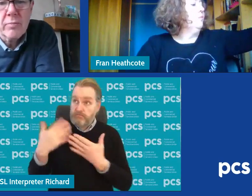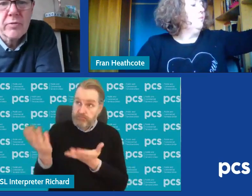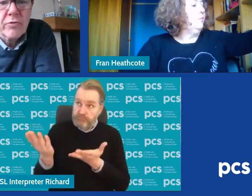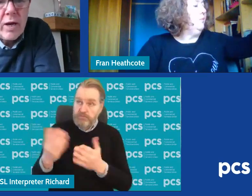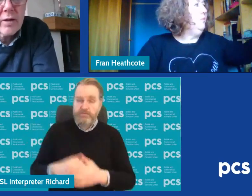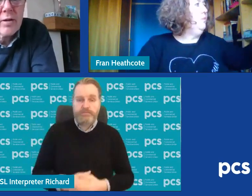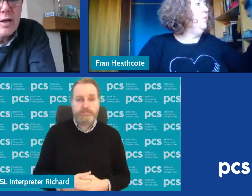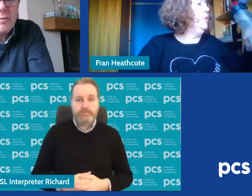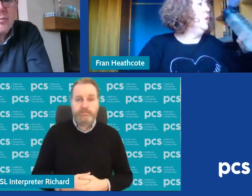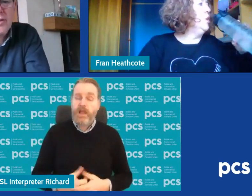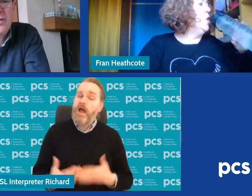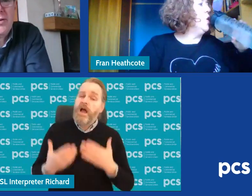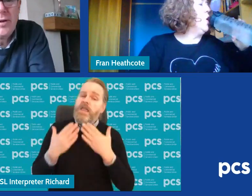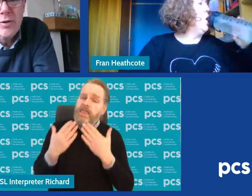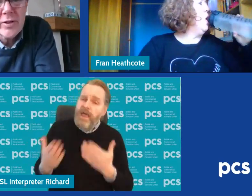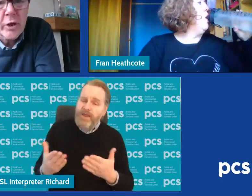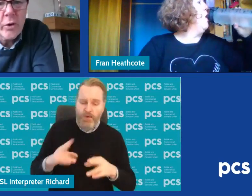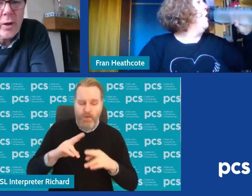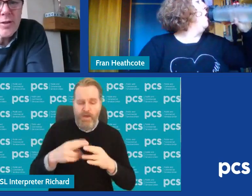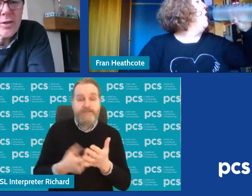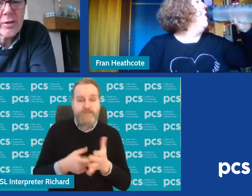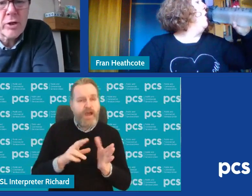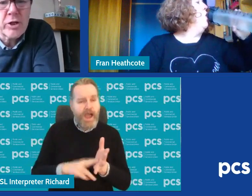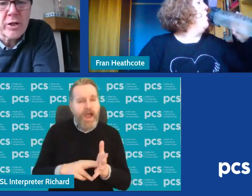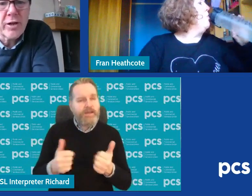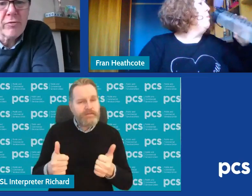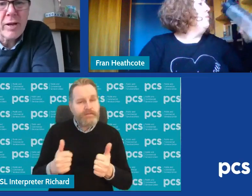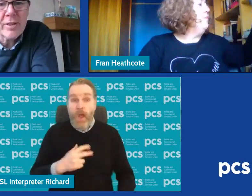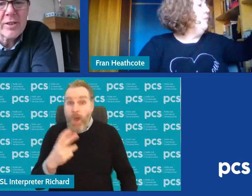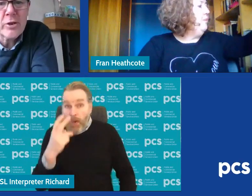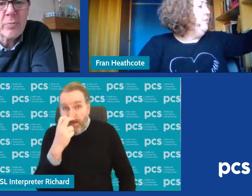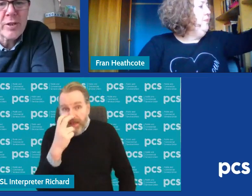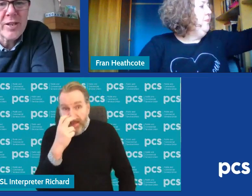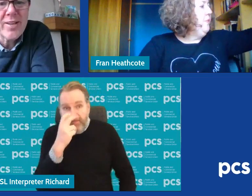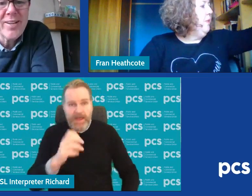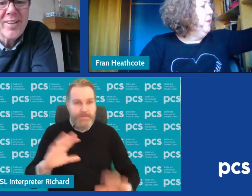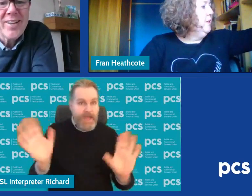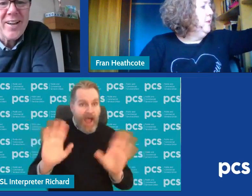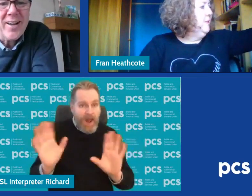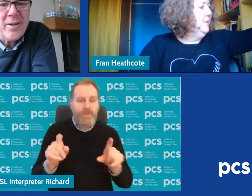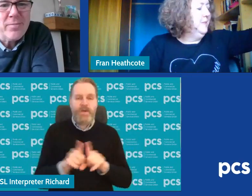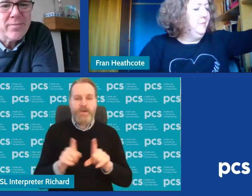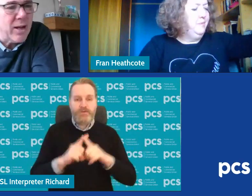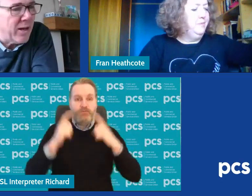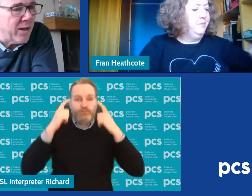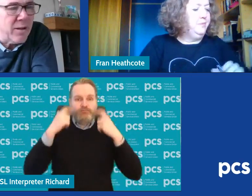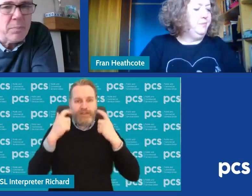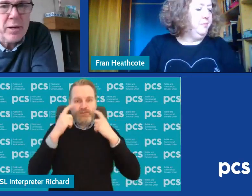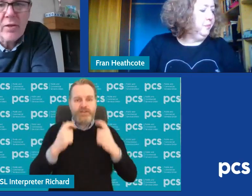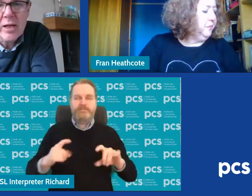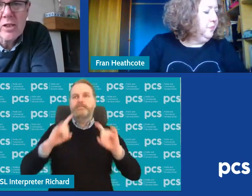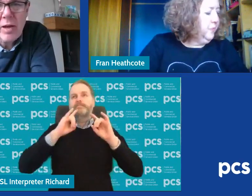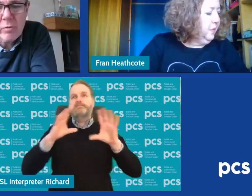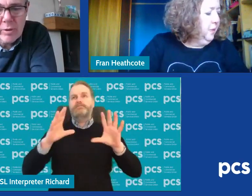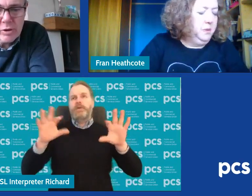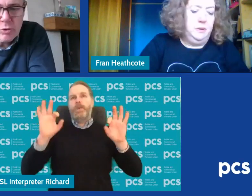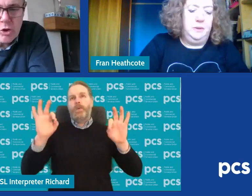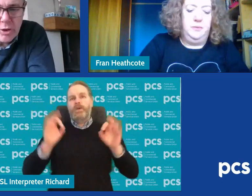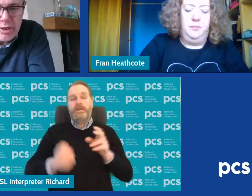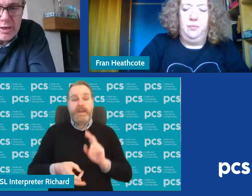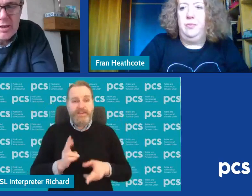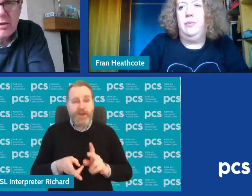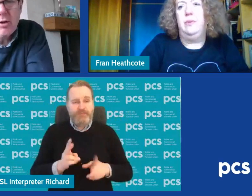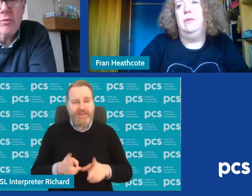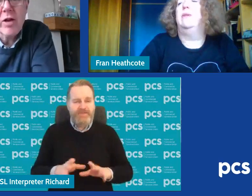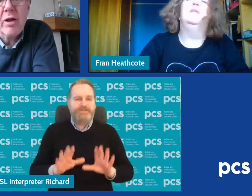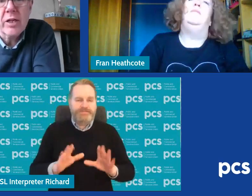much, Fran, and good evening to you and to Richard, our fabulous interpreter, and a big thanks to everyone who's